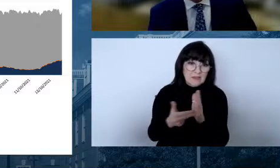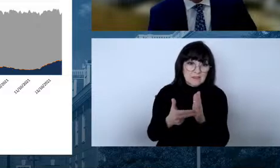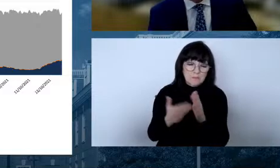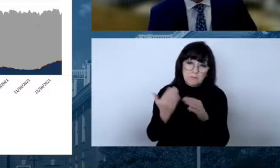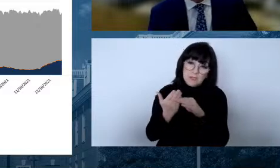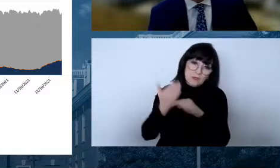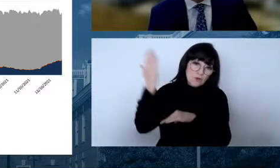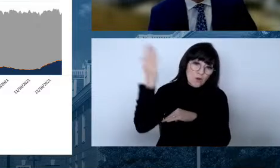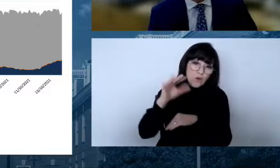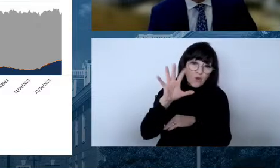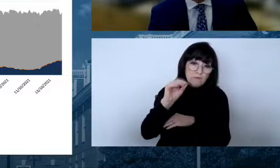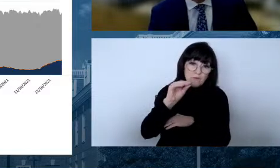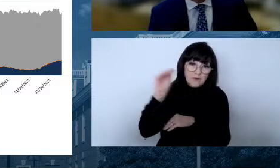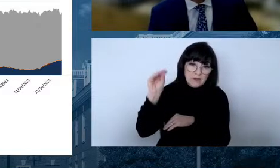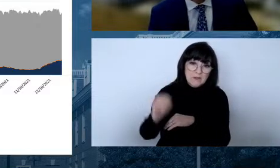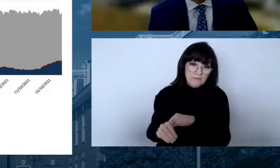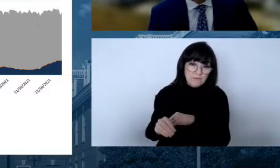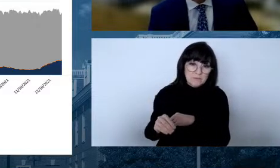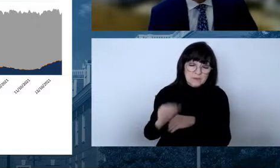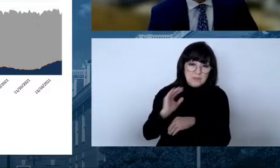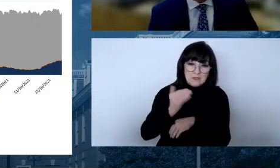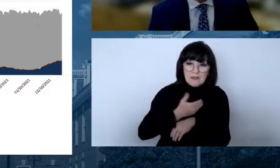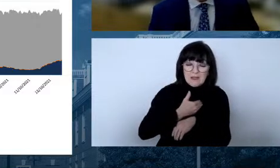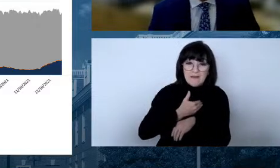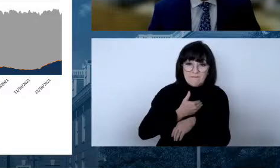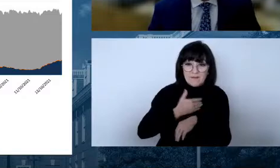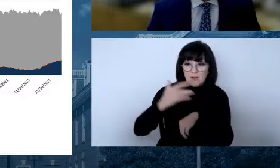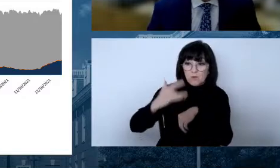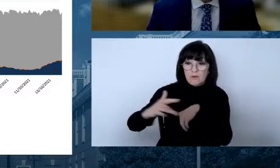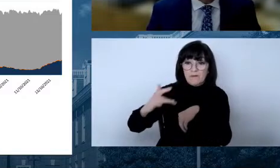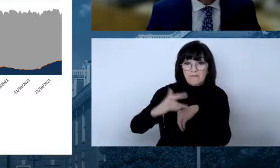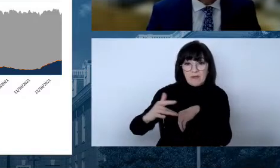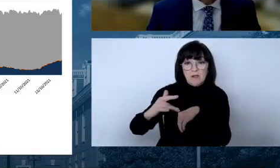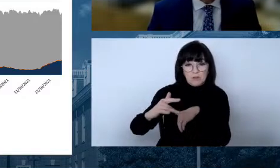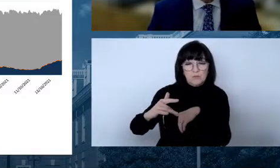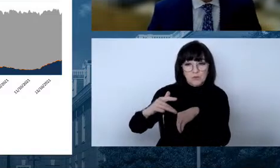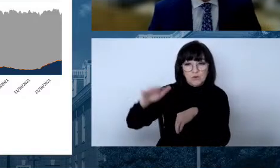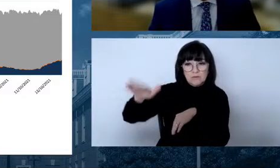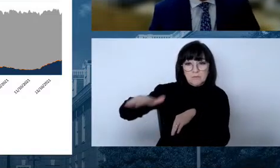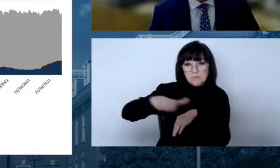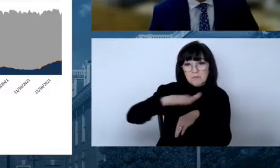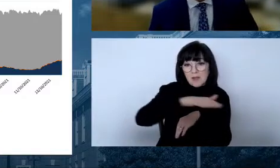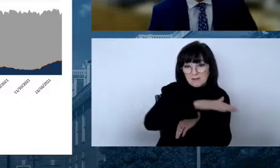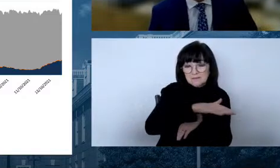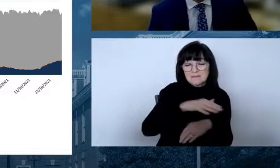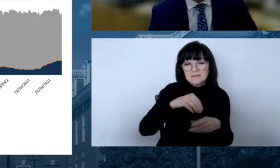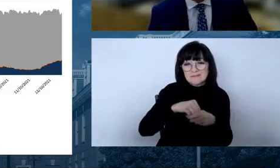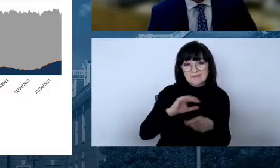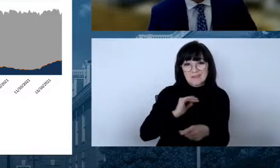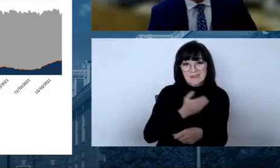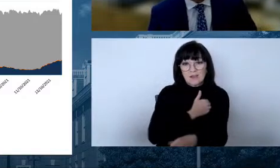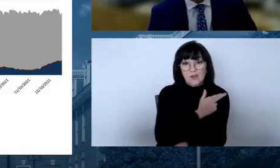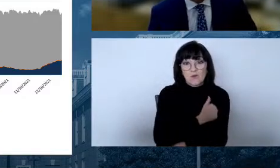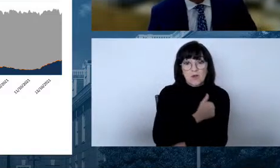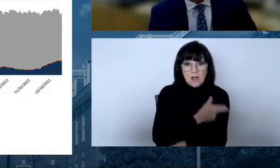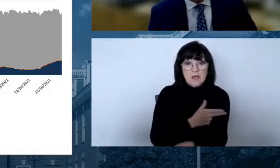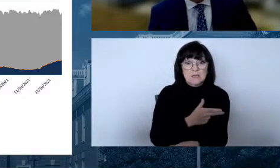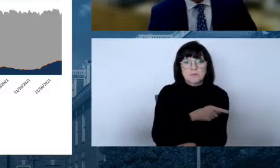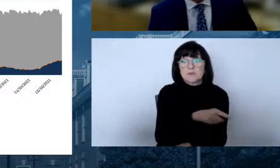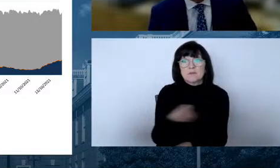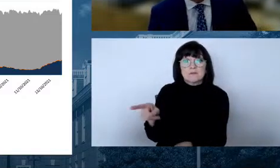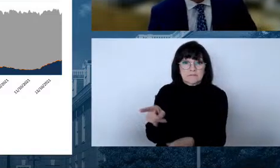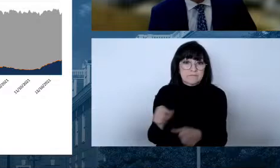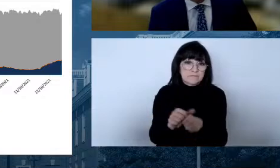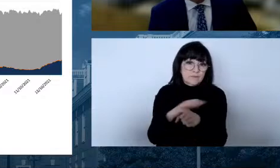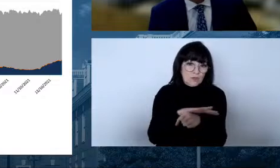are occupied by COVID patients. So one of the big issues here is we're trying to maintain the best possible care we can for patients. That